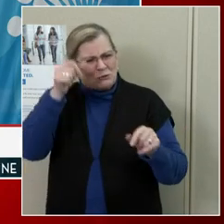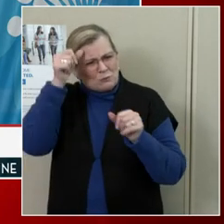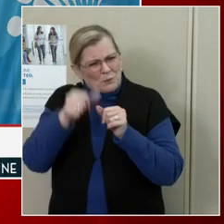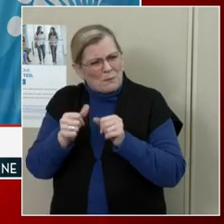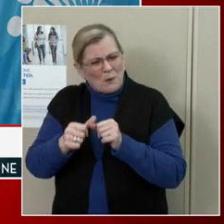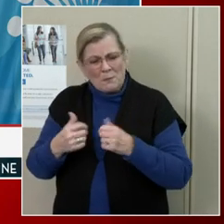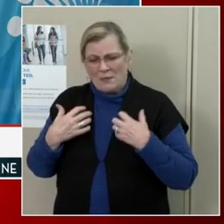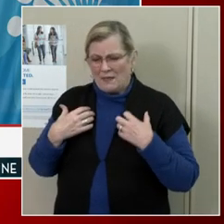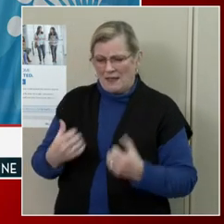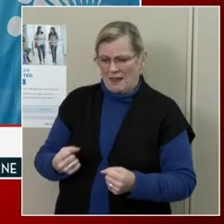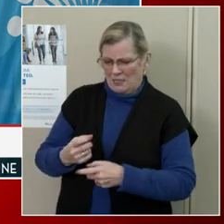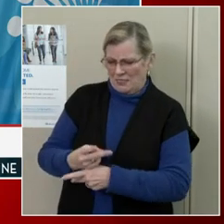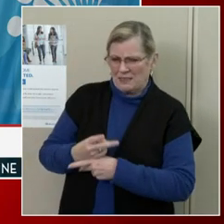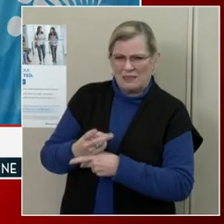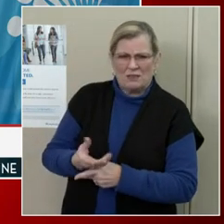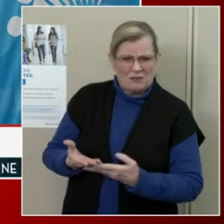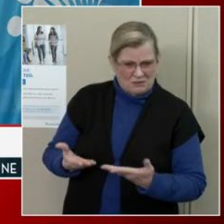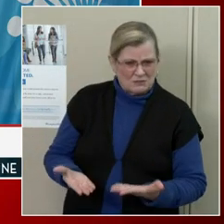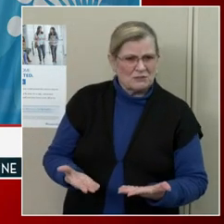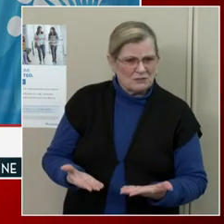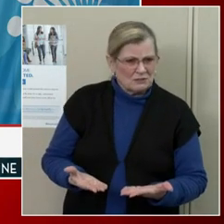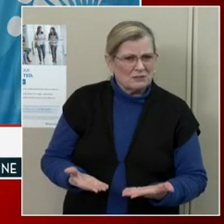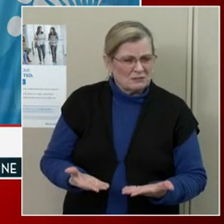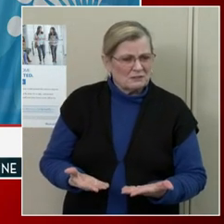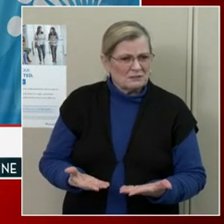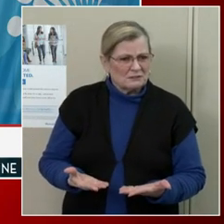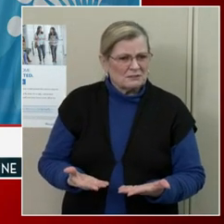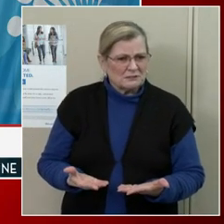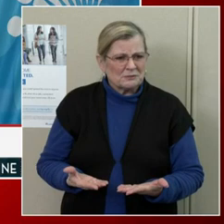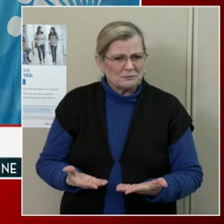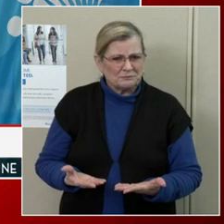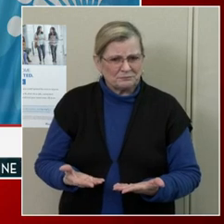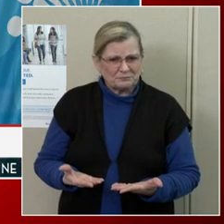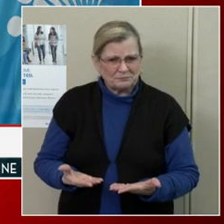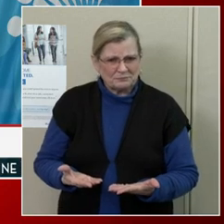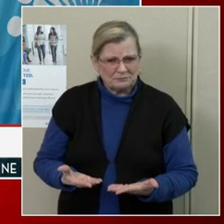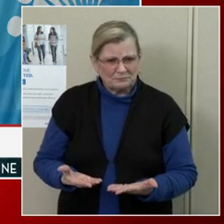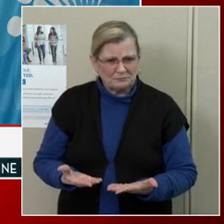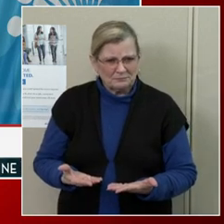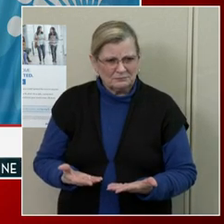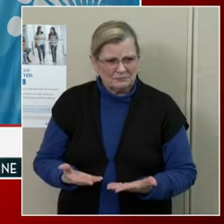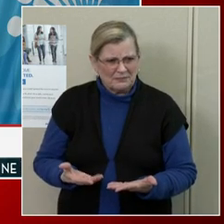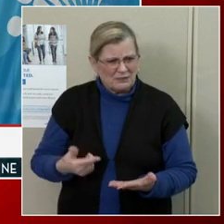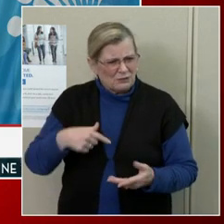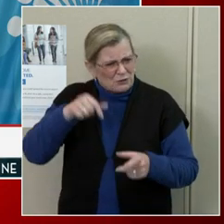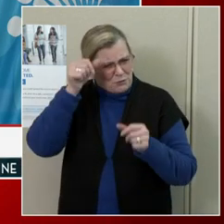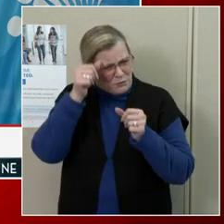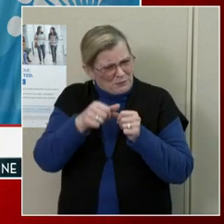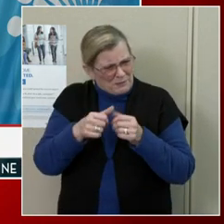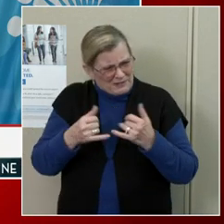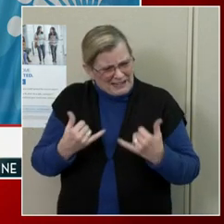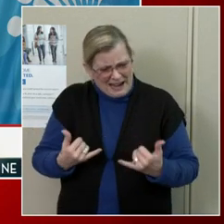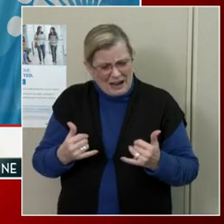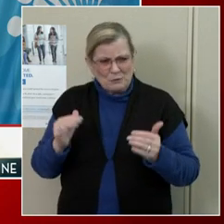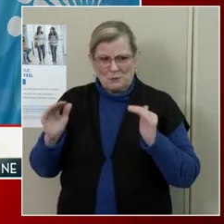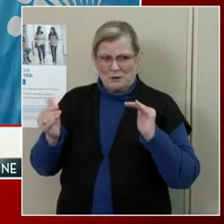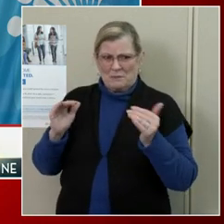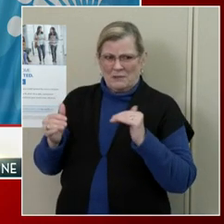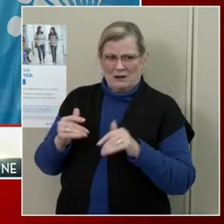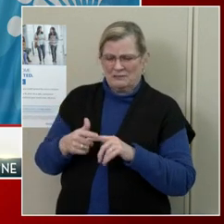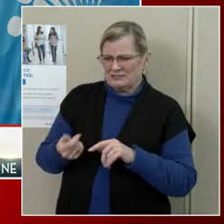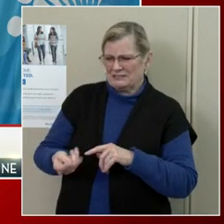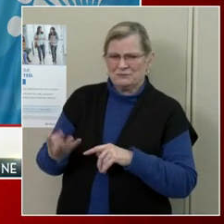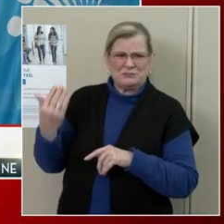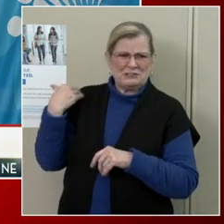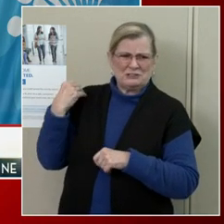we could walk around our communities in ways that we were doing this time last year. And so much of that centered around having